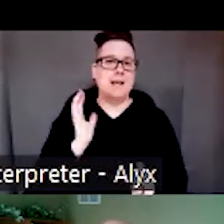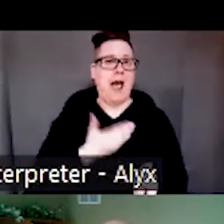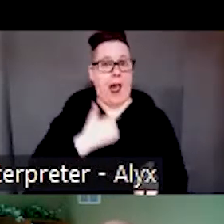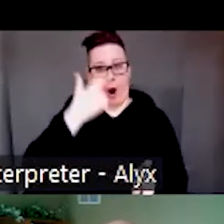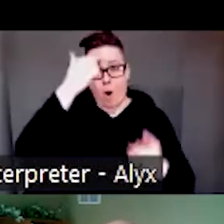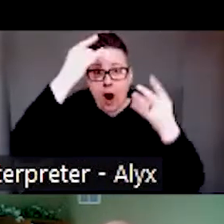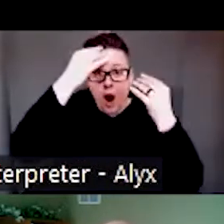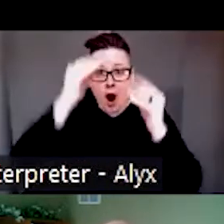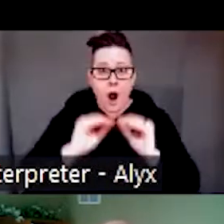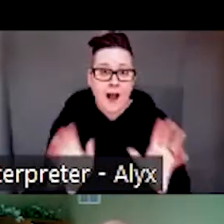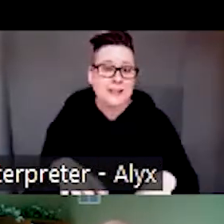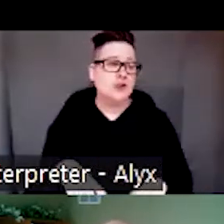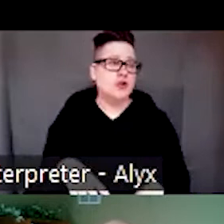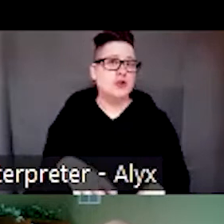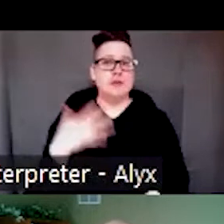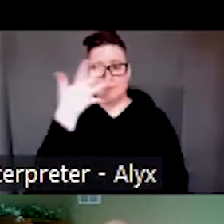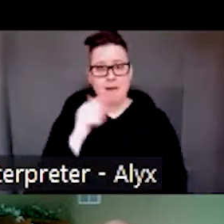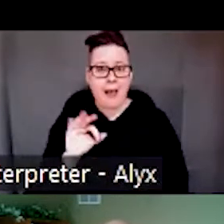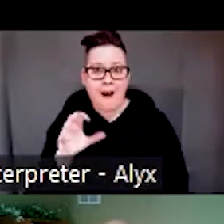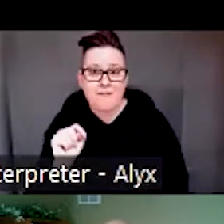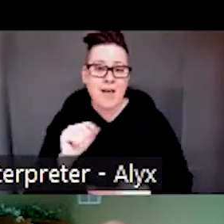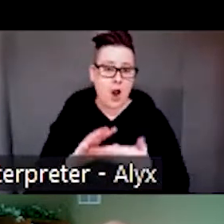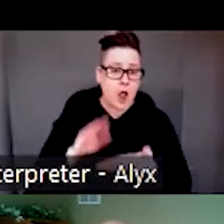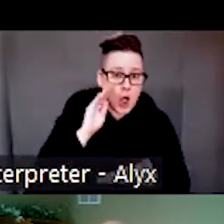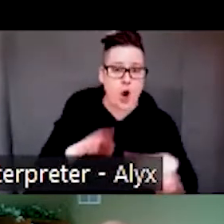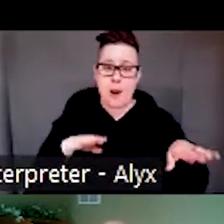cognition, affect, learning, and behavior.